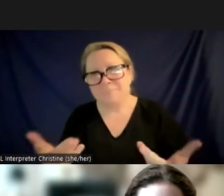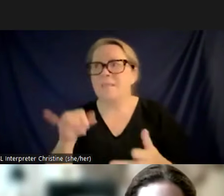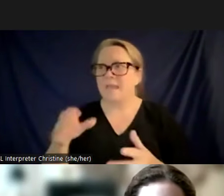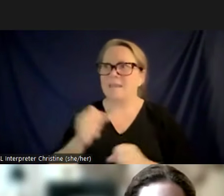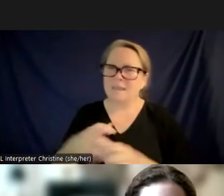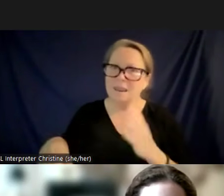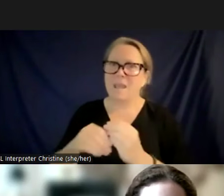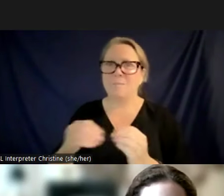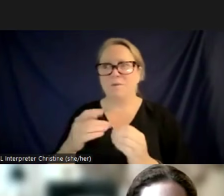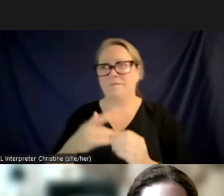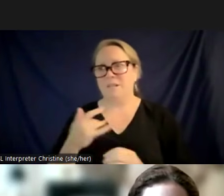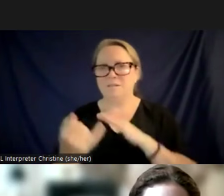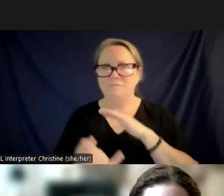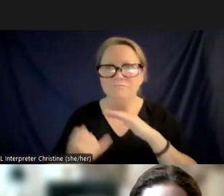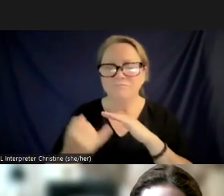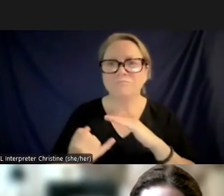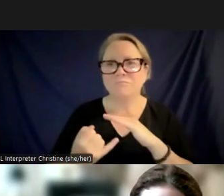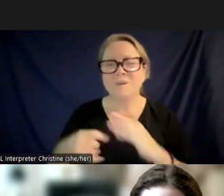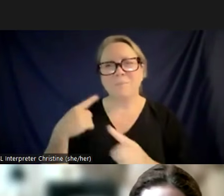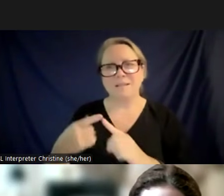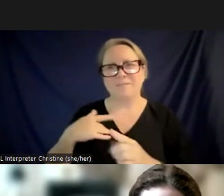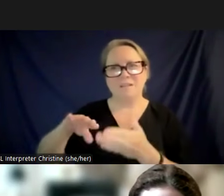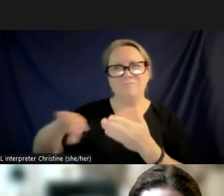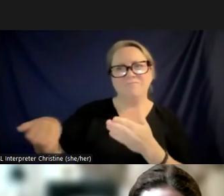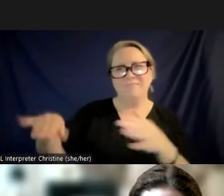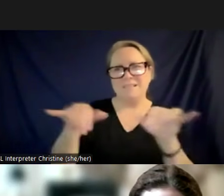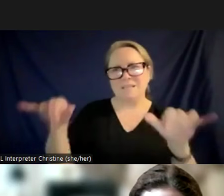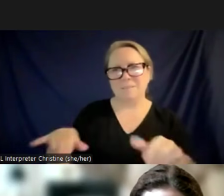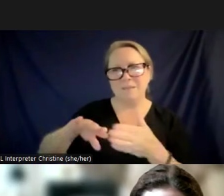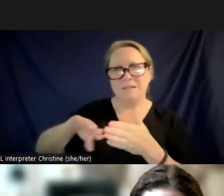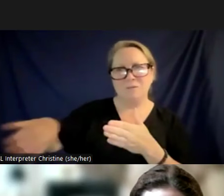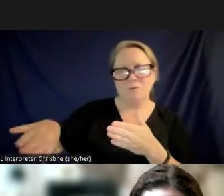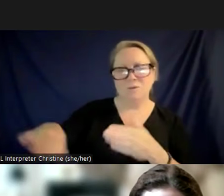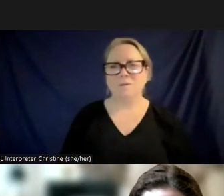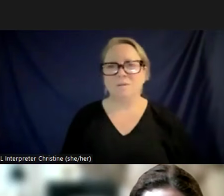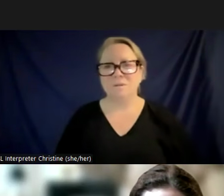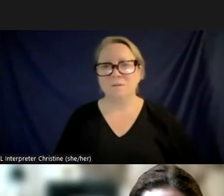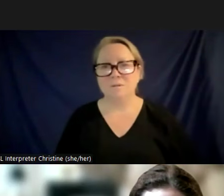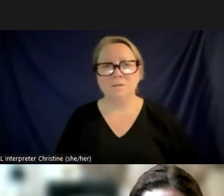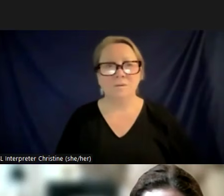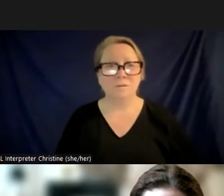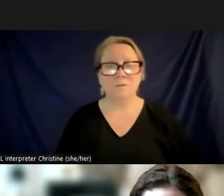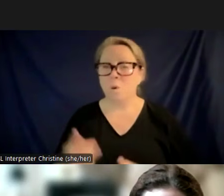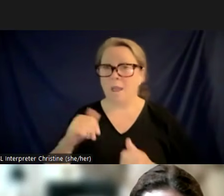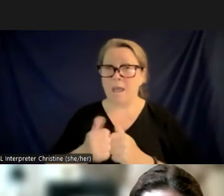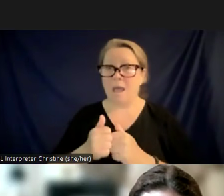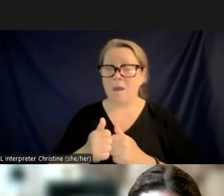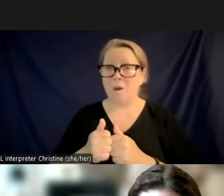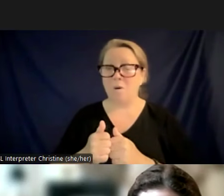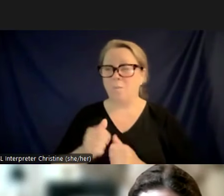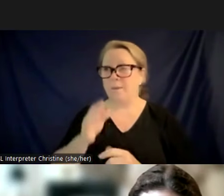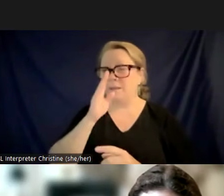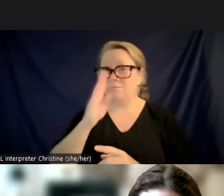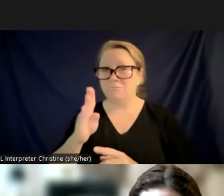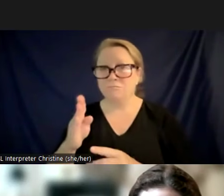of isolation as well as exclusion on a systematic level. To hear directly from young people with lived experience who transitioned out of